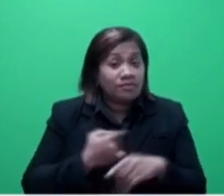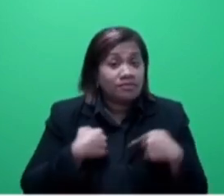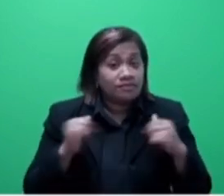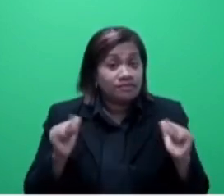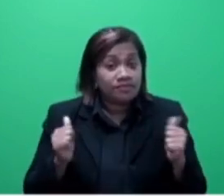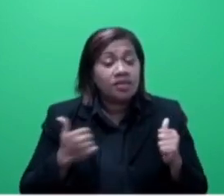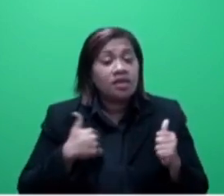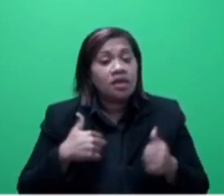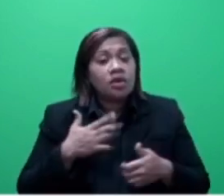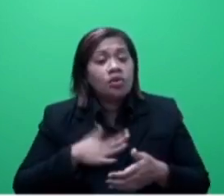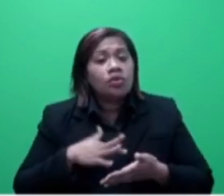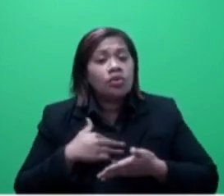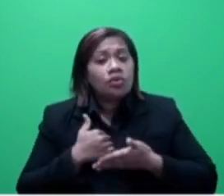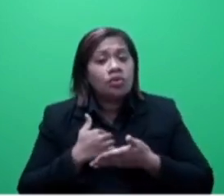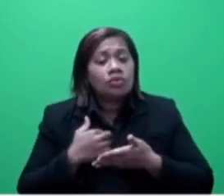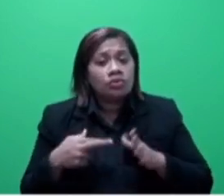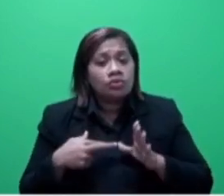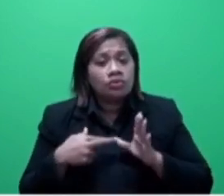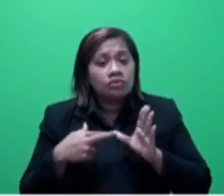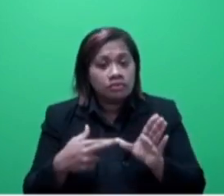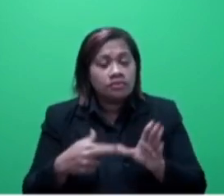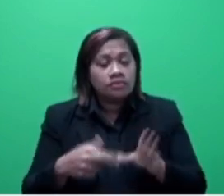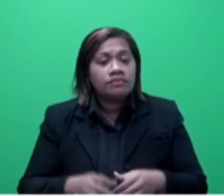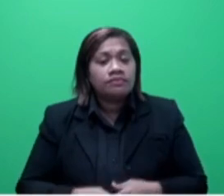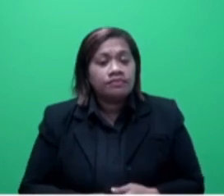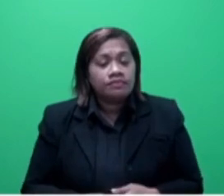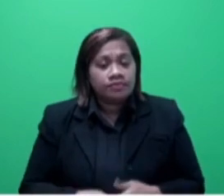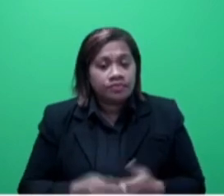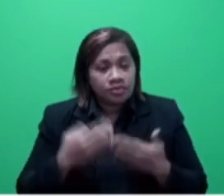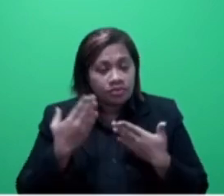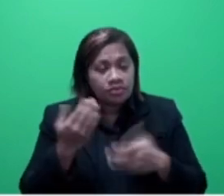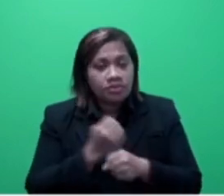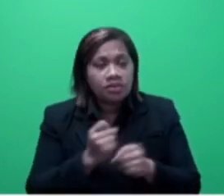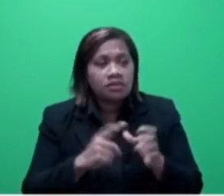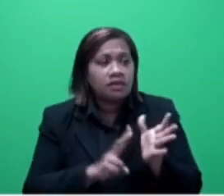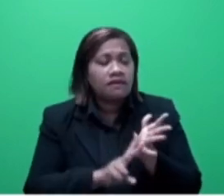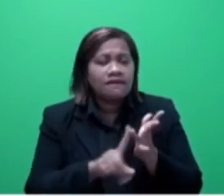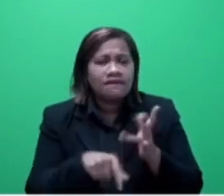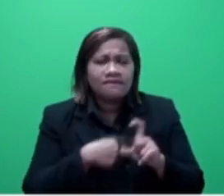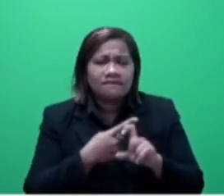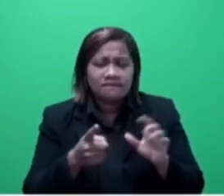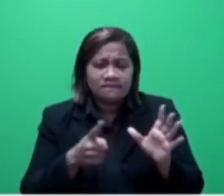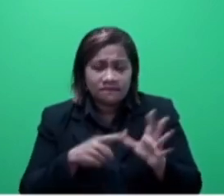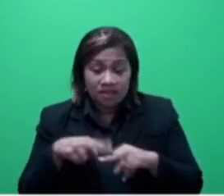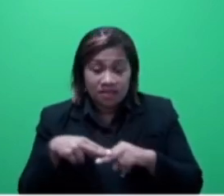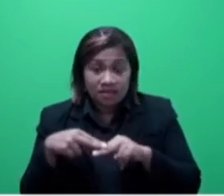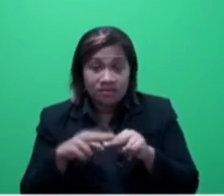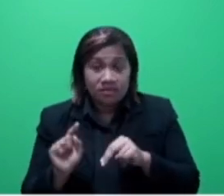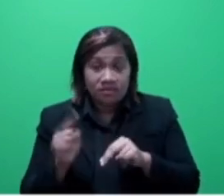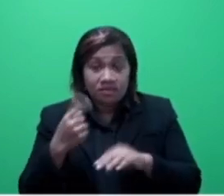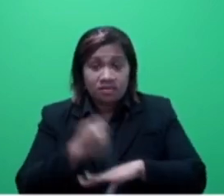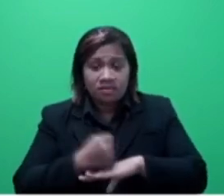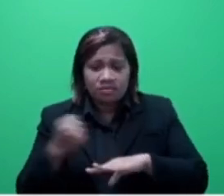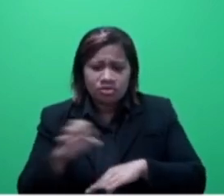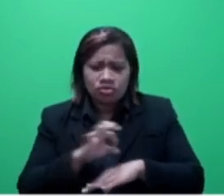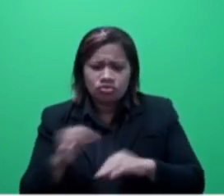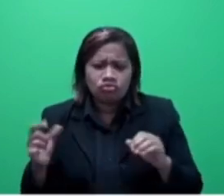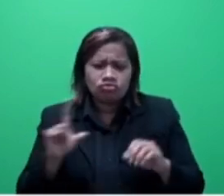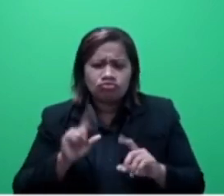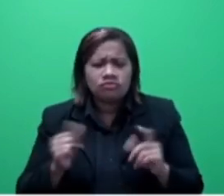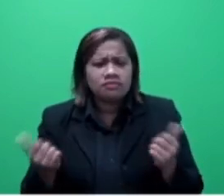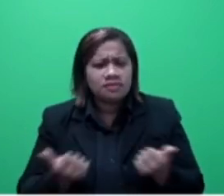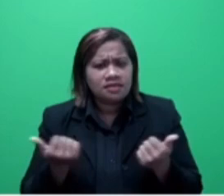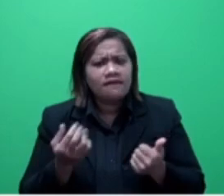respond to some claims made by Honourable Gavoko that the Fiji First government is not doing enough for cassava farmers.